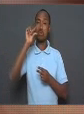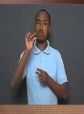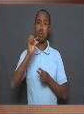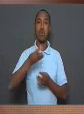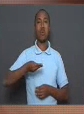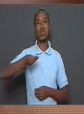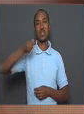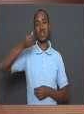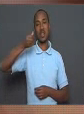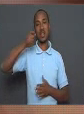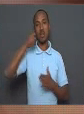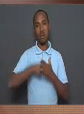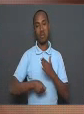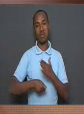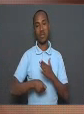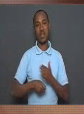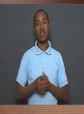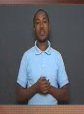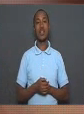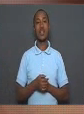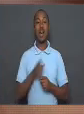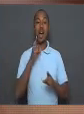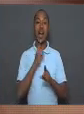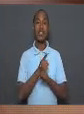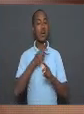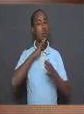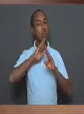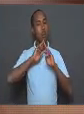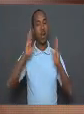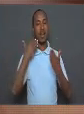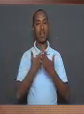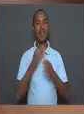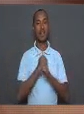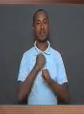cost. If you answered that correctly, well done.